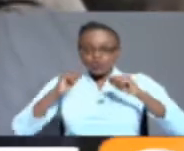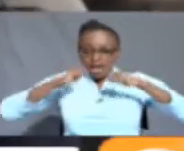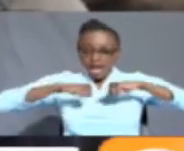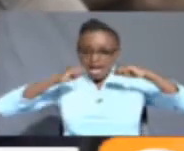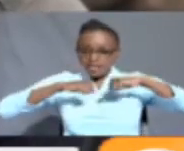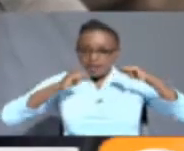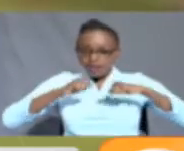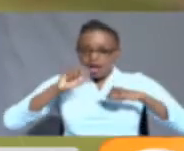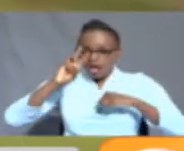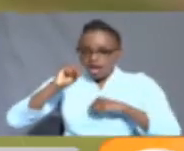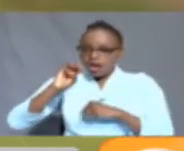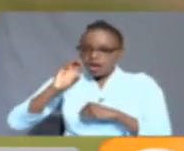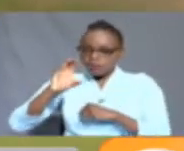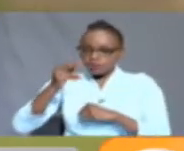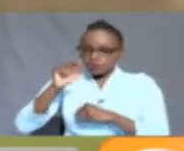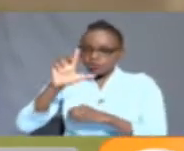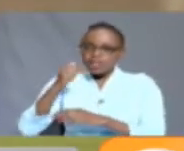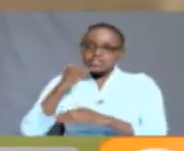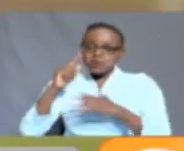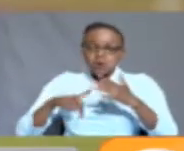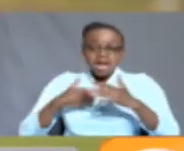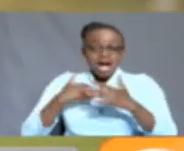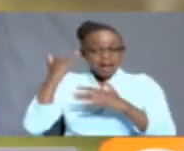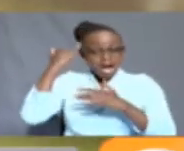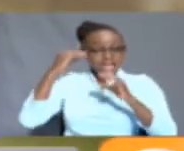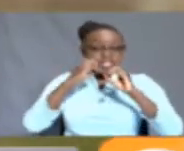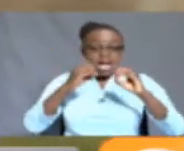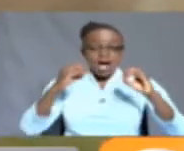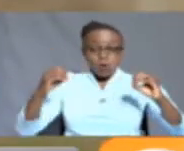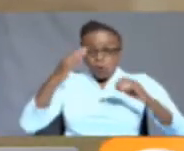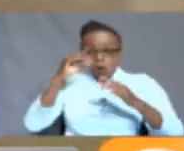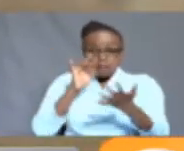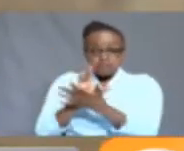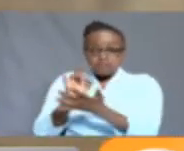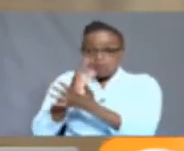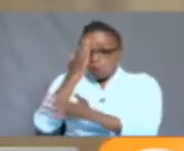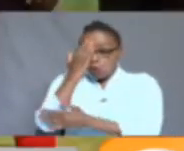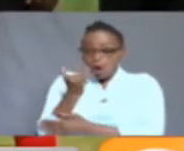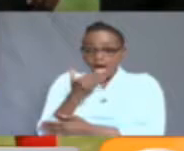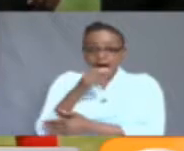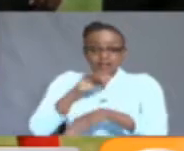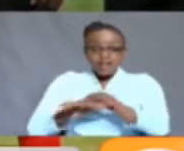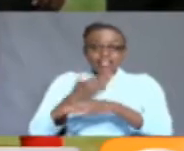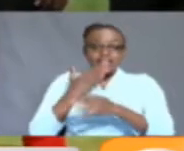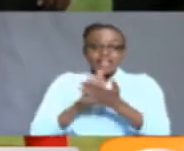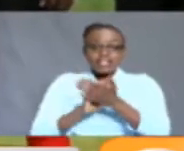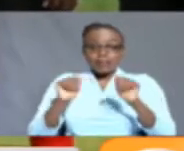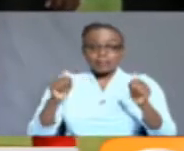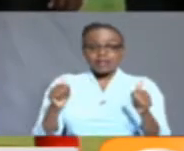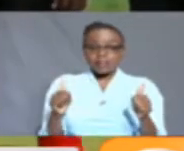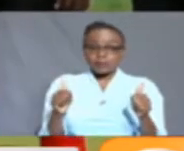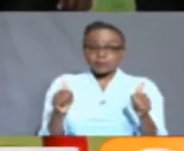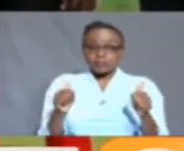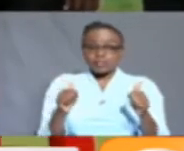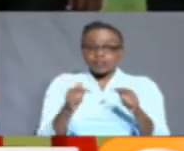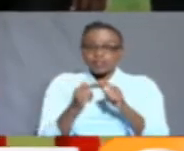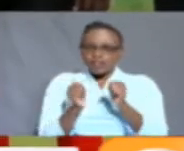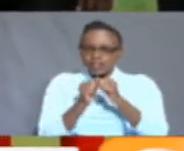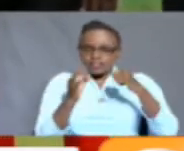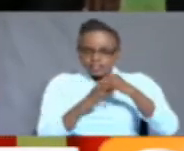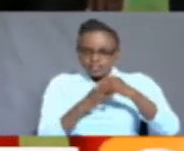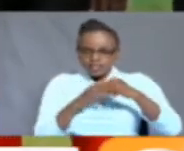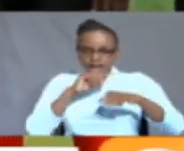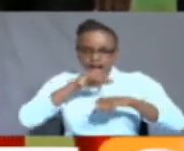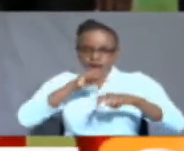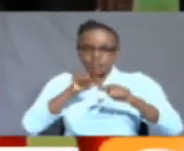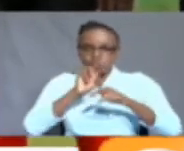although Mchulla claims he has no idea why he's been fired, nor has he received his dismissal letter. After 18 rounds, Wazito,